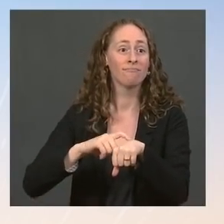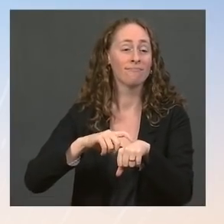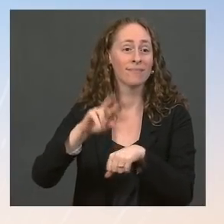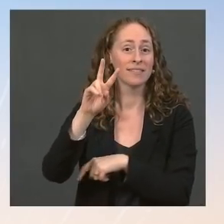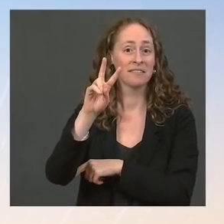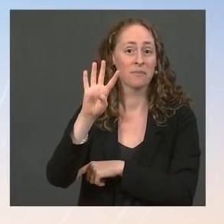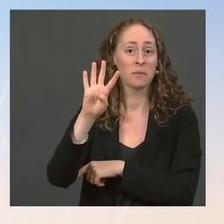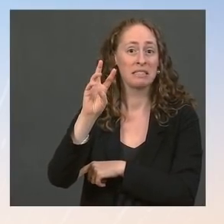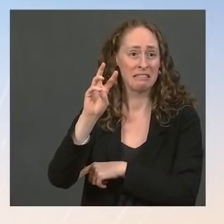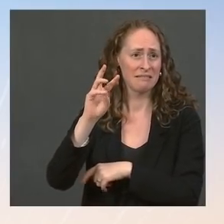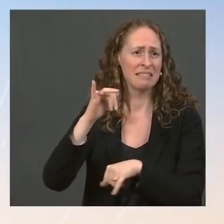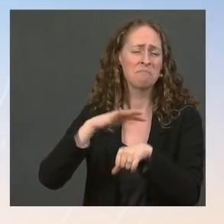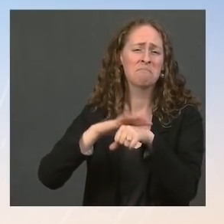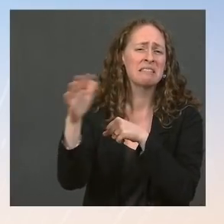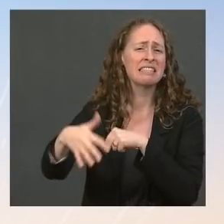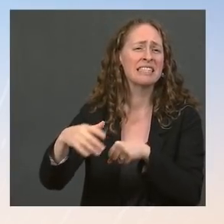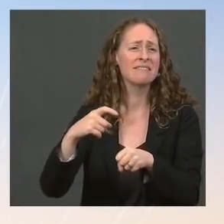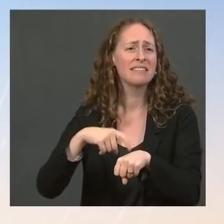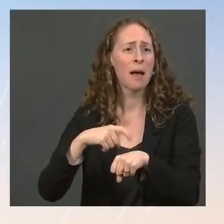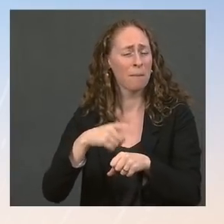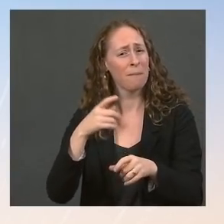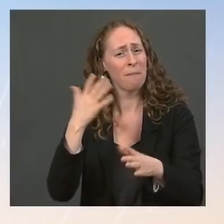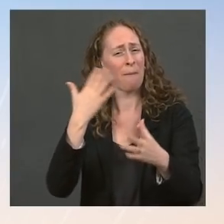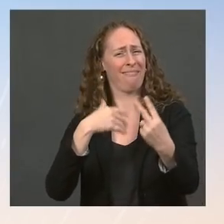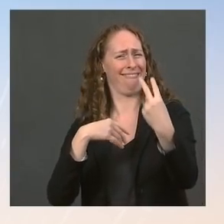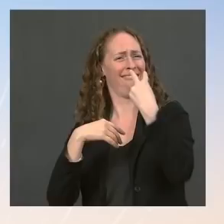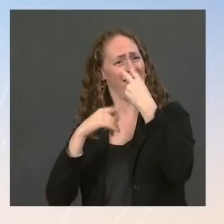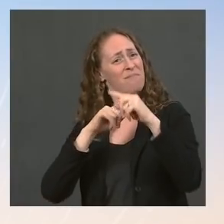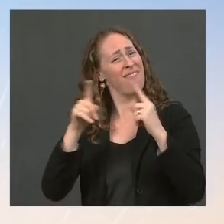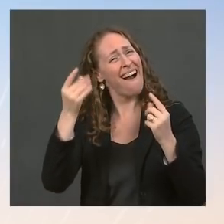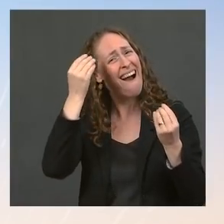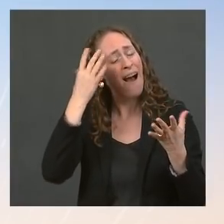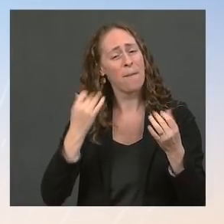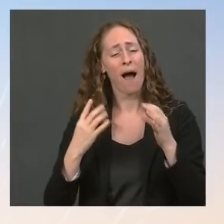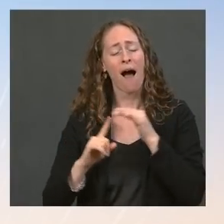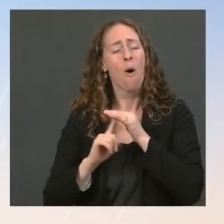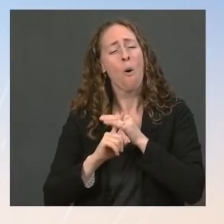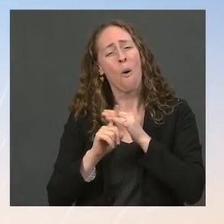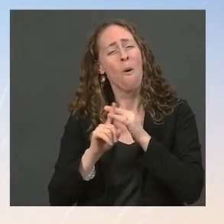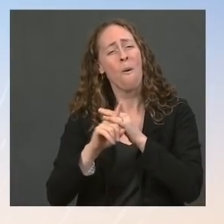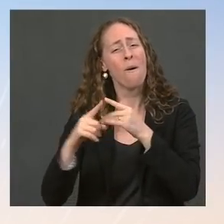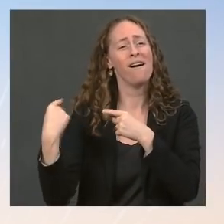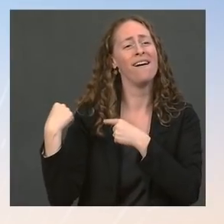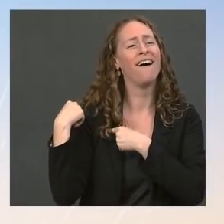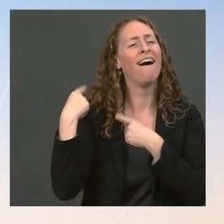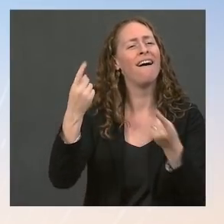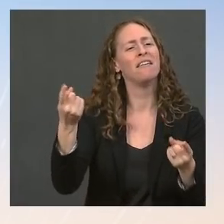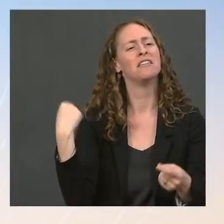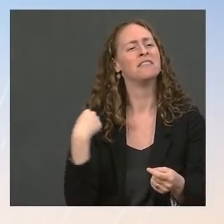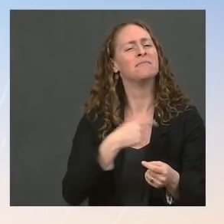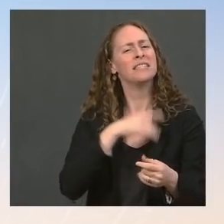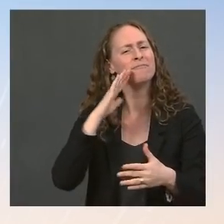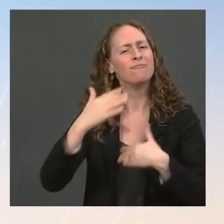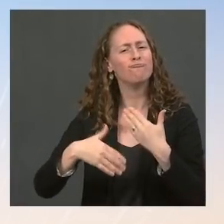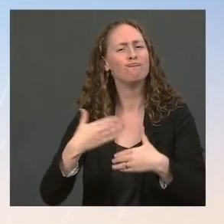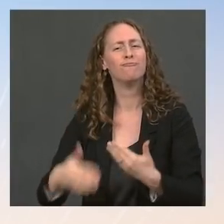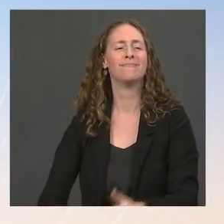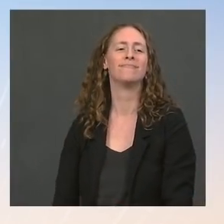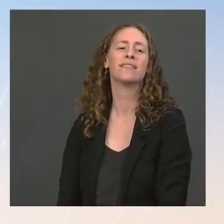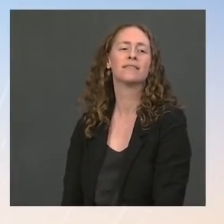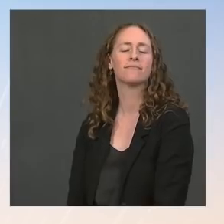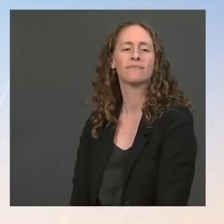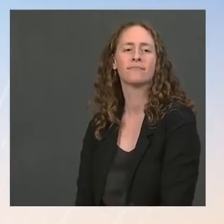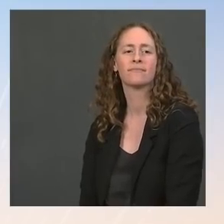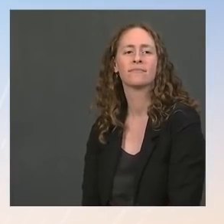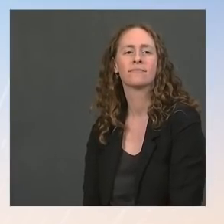left in the day. It may not feel that way. Lots can happen, and that's what we're working toward. Based on the conversations that he's had with Senator